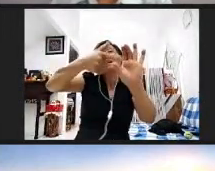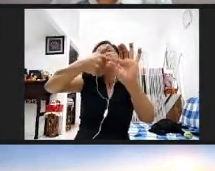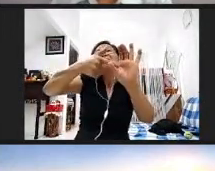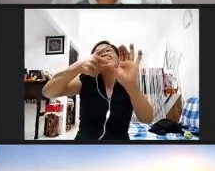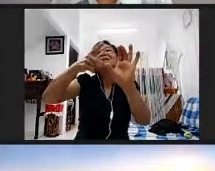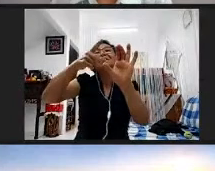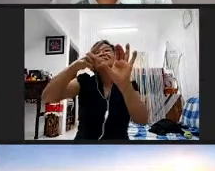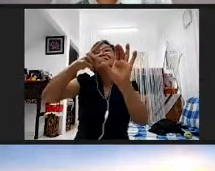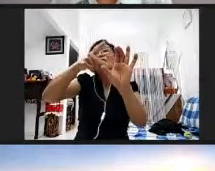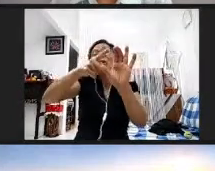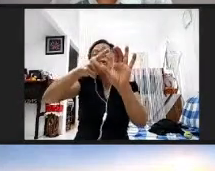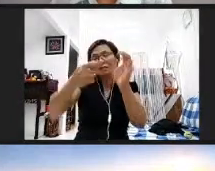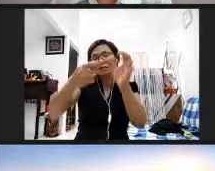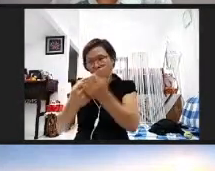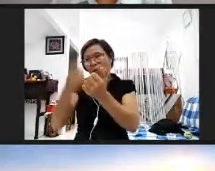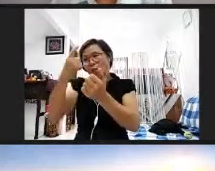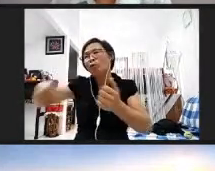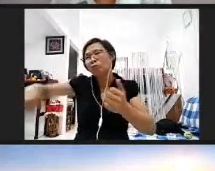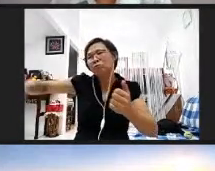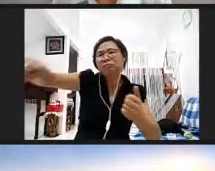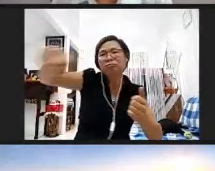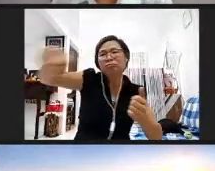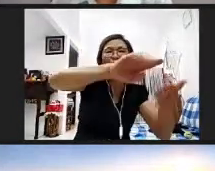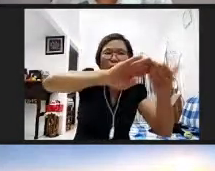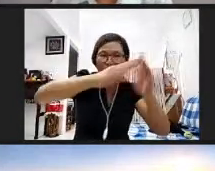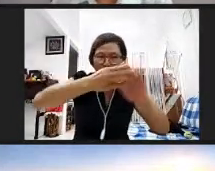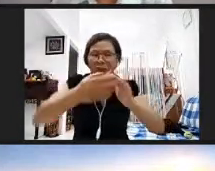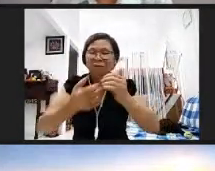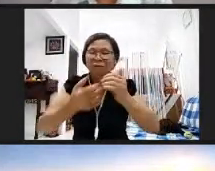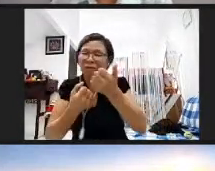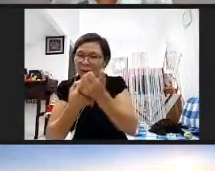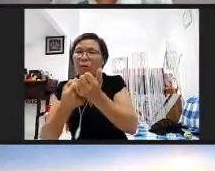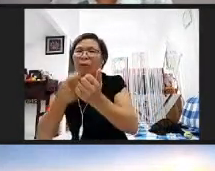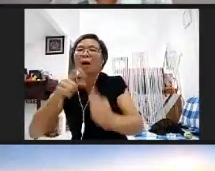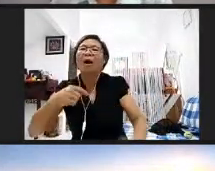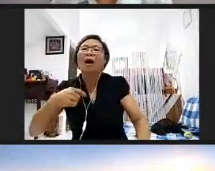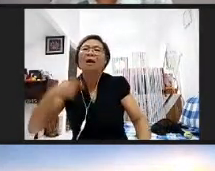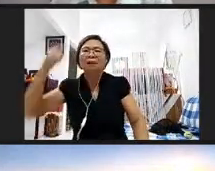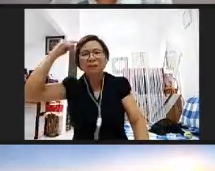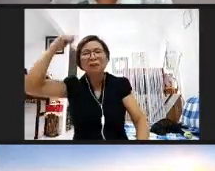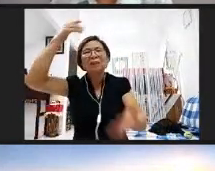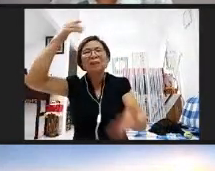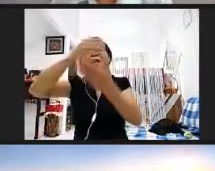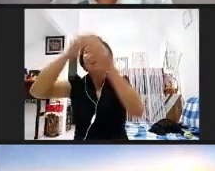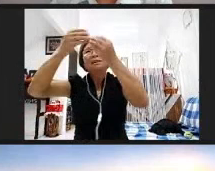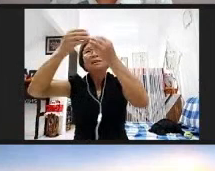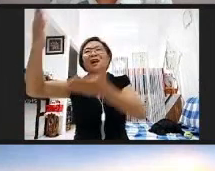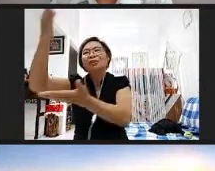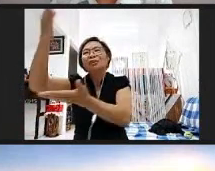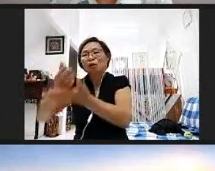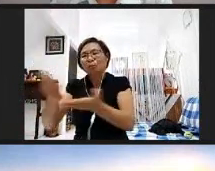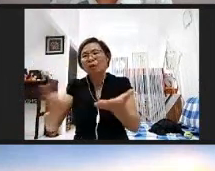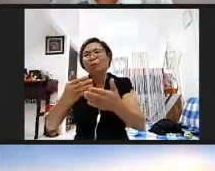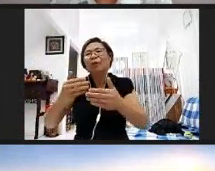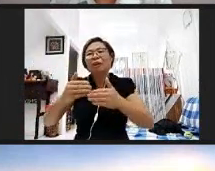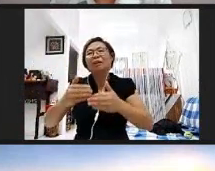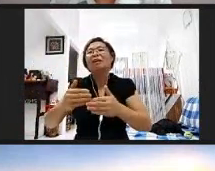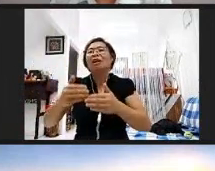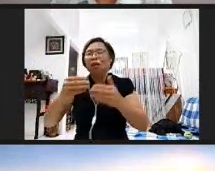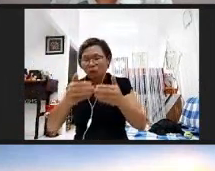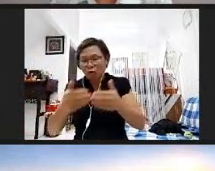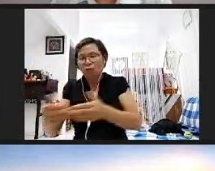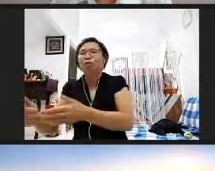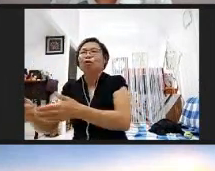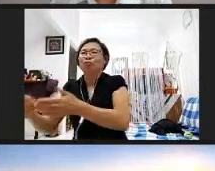our society. So I think with that, I will stop my sharing and so that we can move on to Dr.